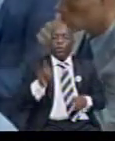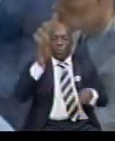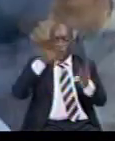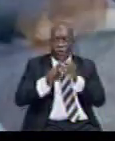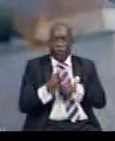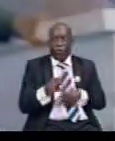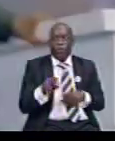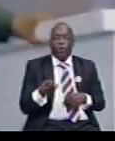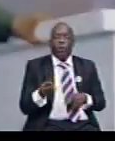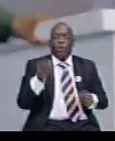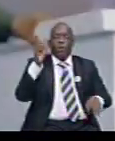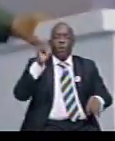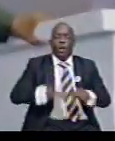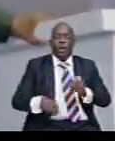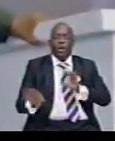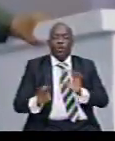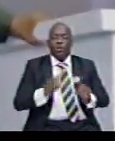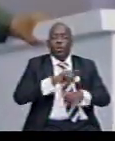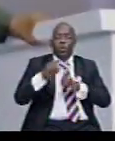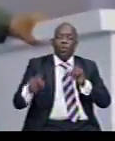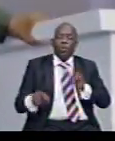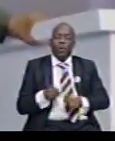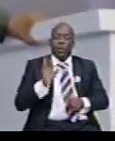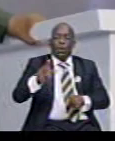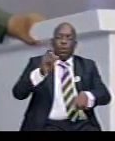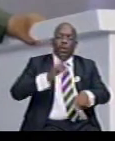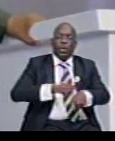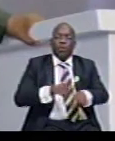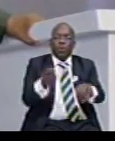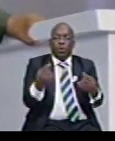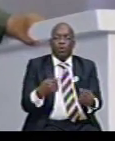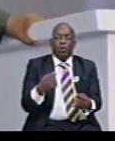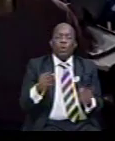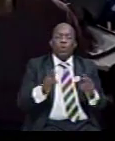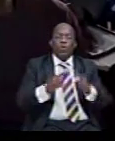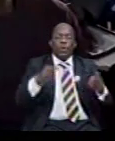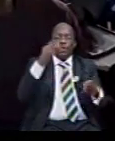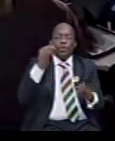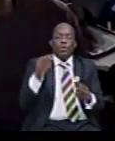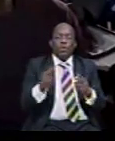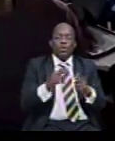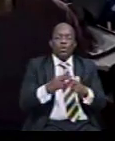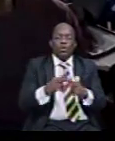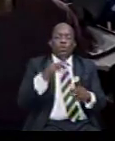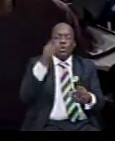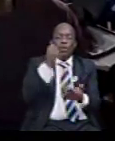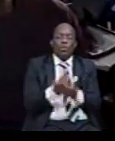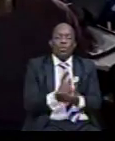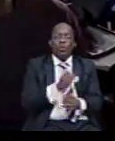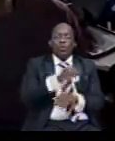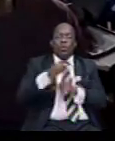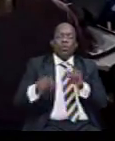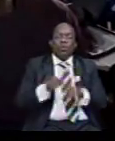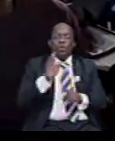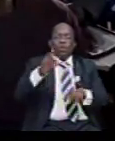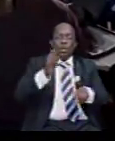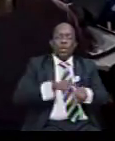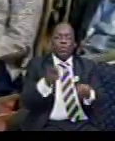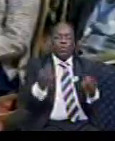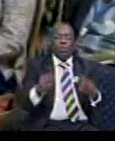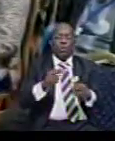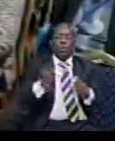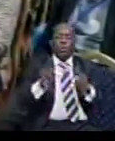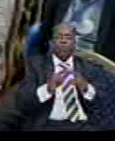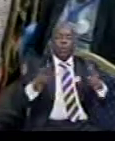do, when your chance comes very soon, when your chance comes very soon,